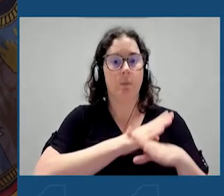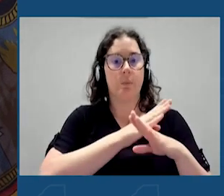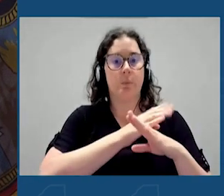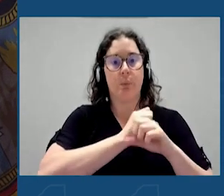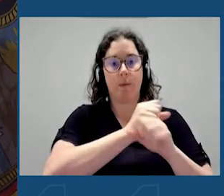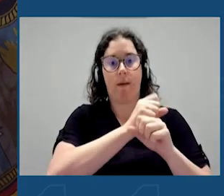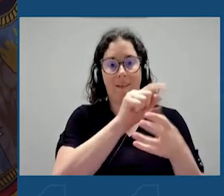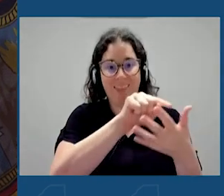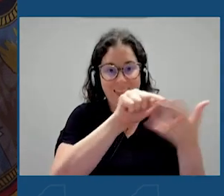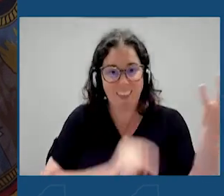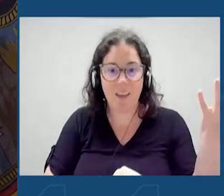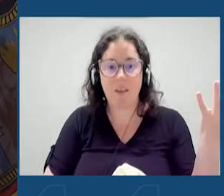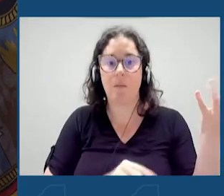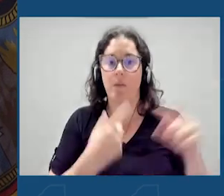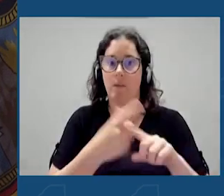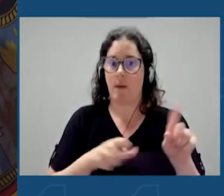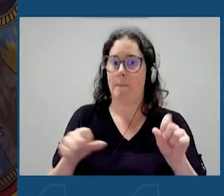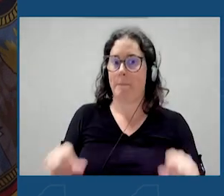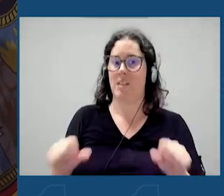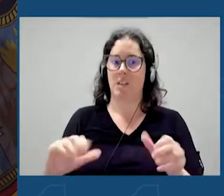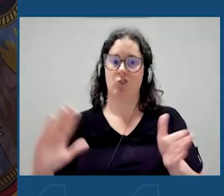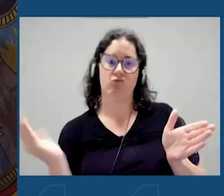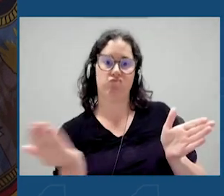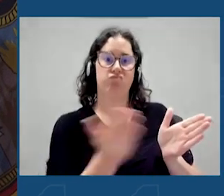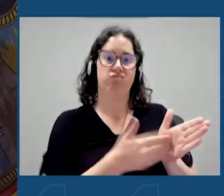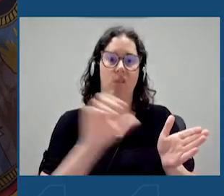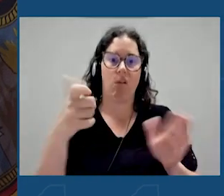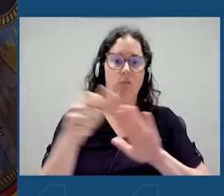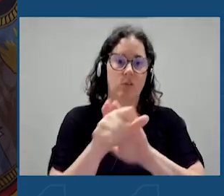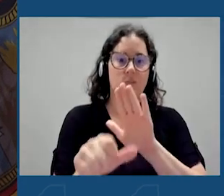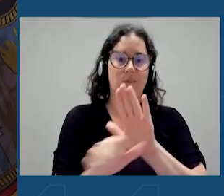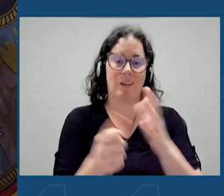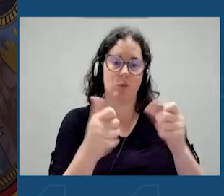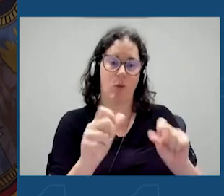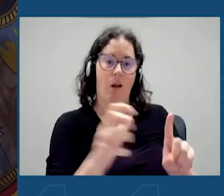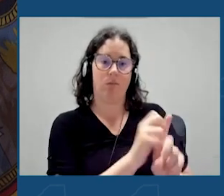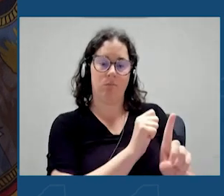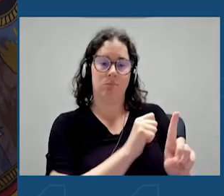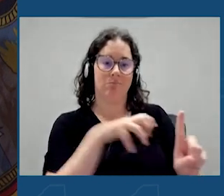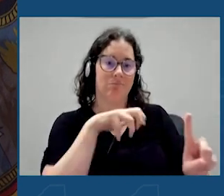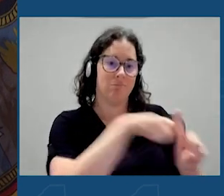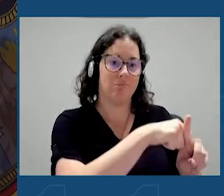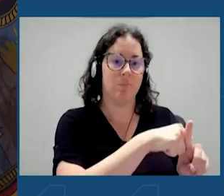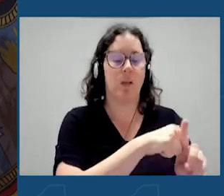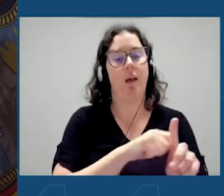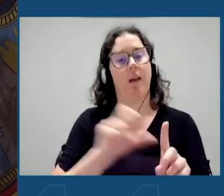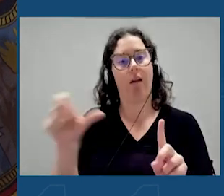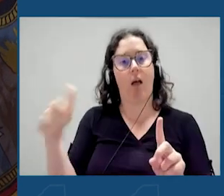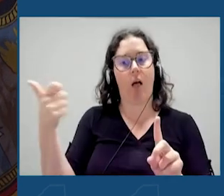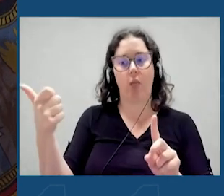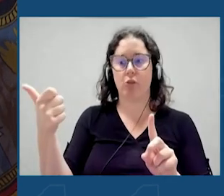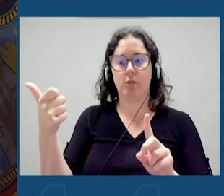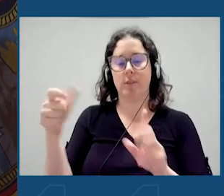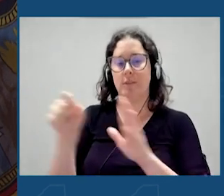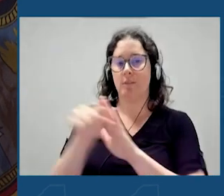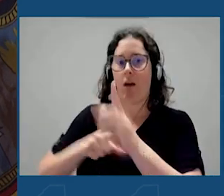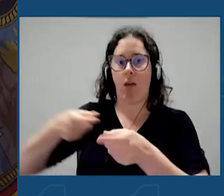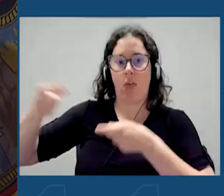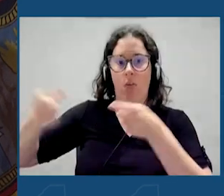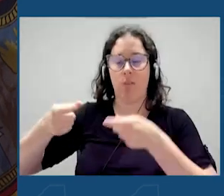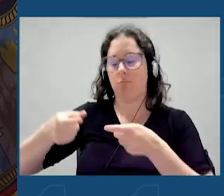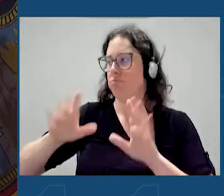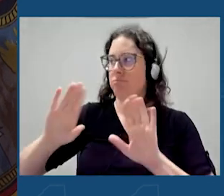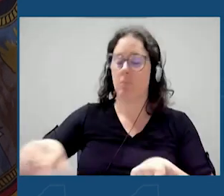the potential acts of outside states and from regulatory oversight from other states. We will protect them for